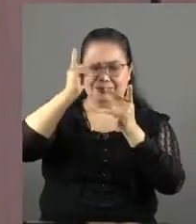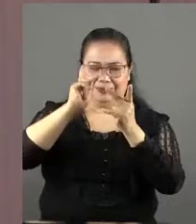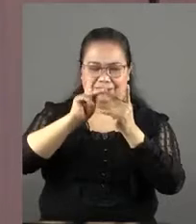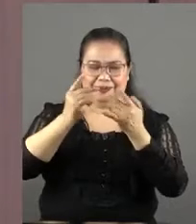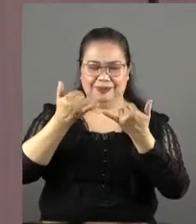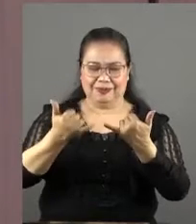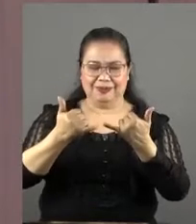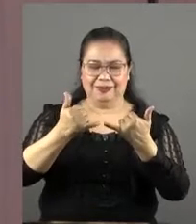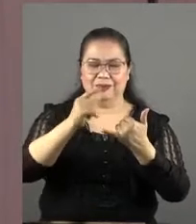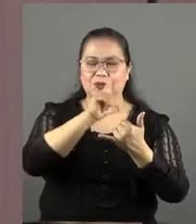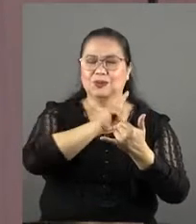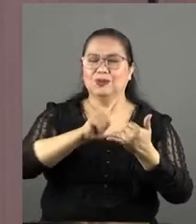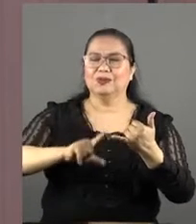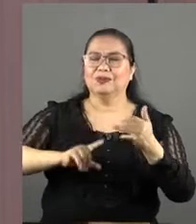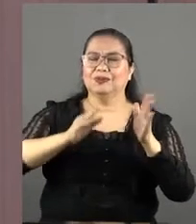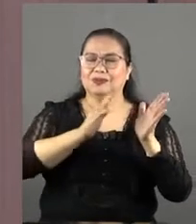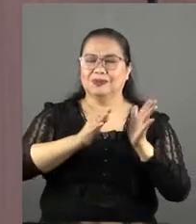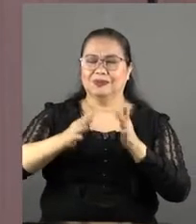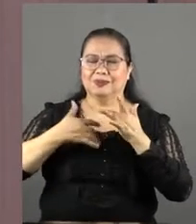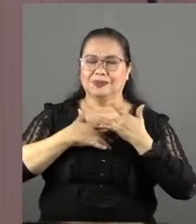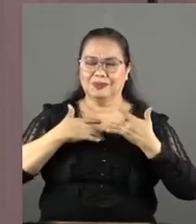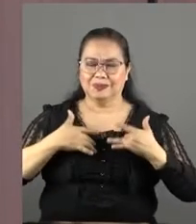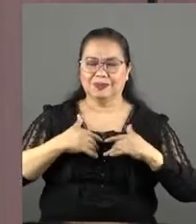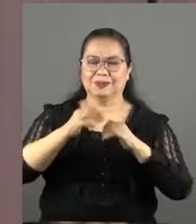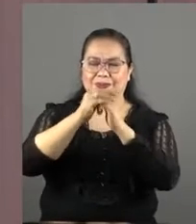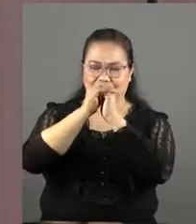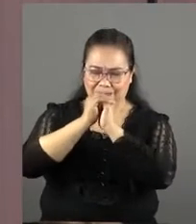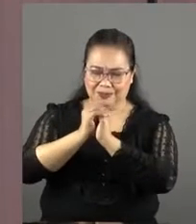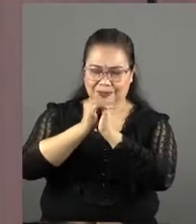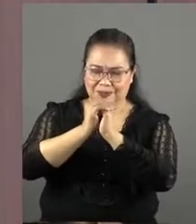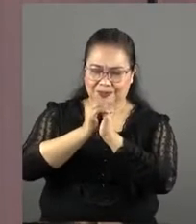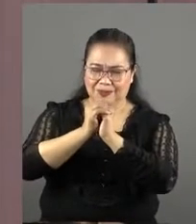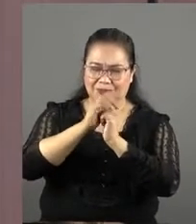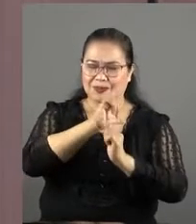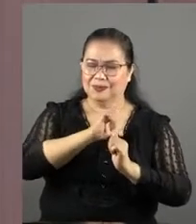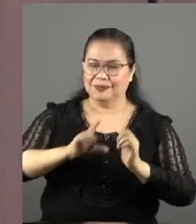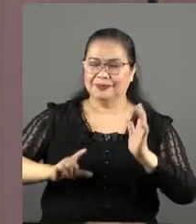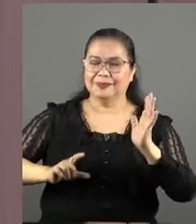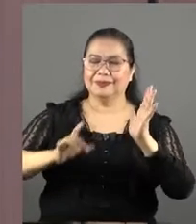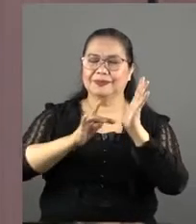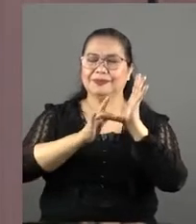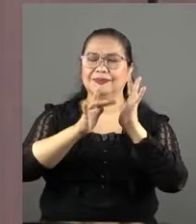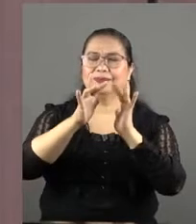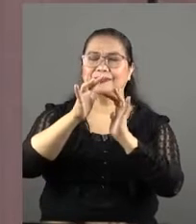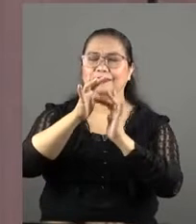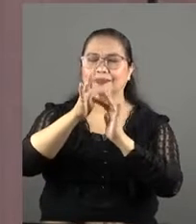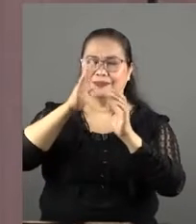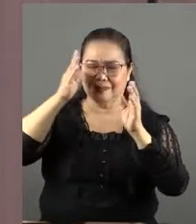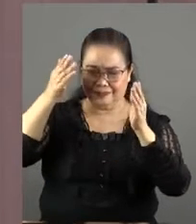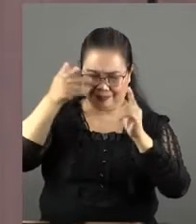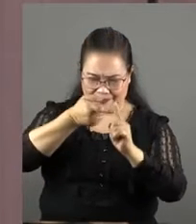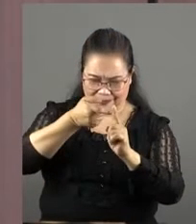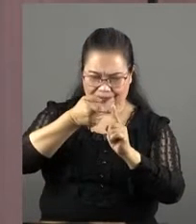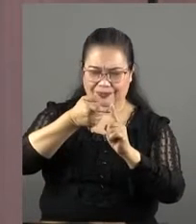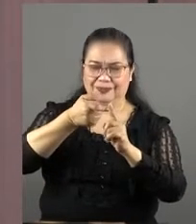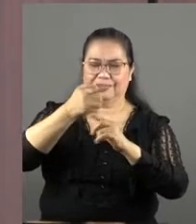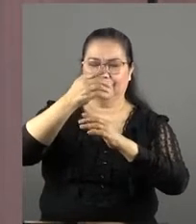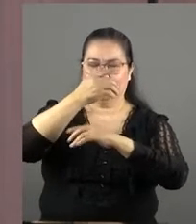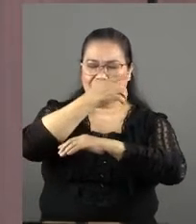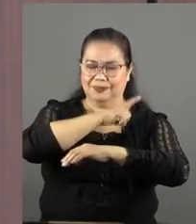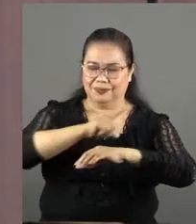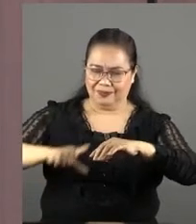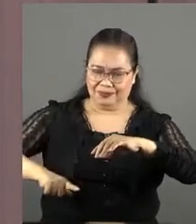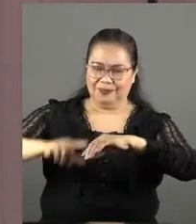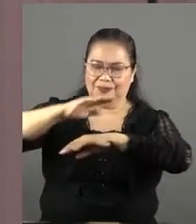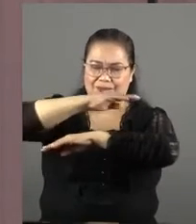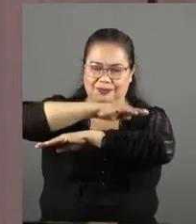this, Lord, is to prepare our hearts to worship you and our Lord Jesus in the communion today. Father, let